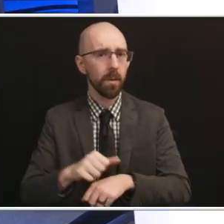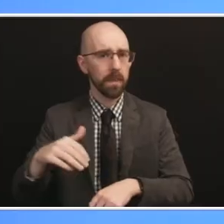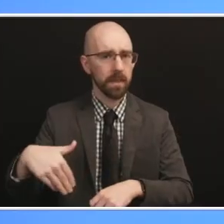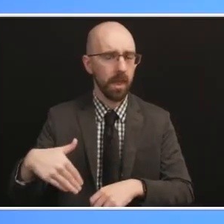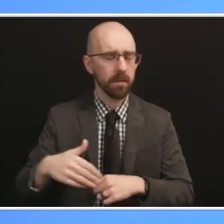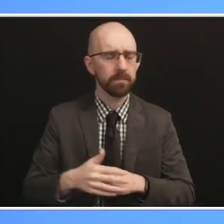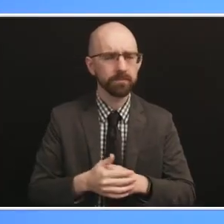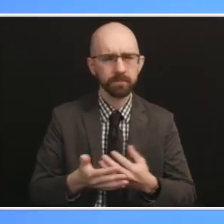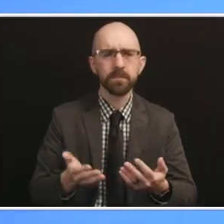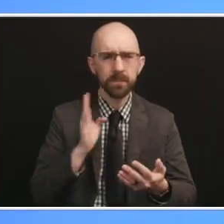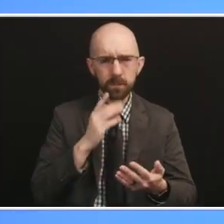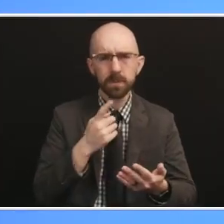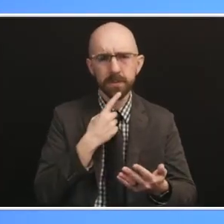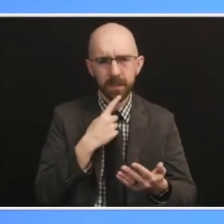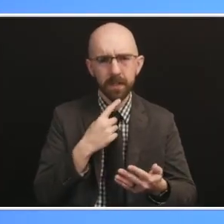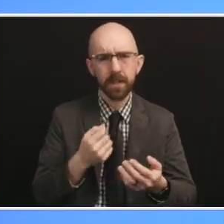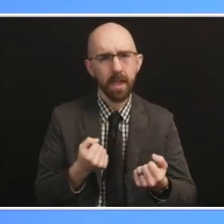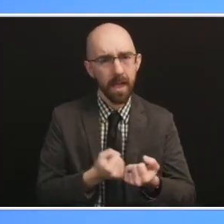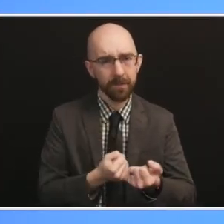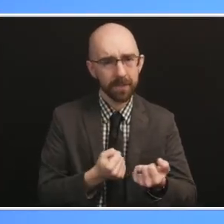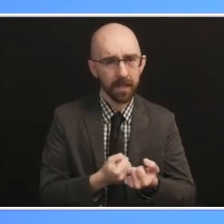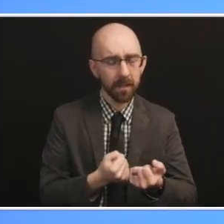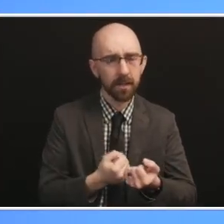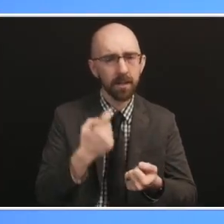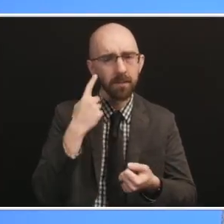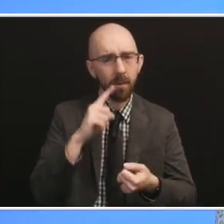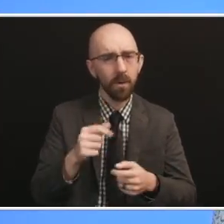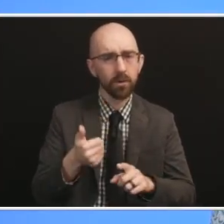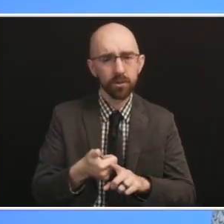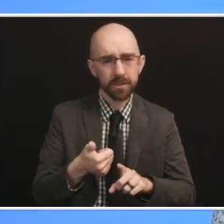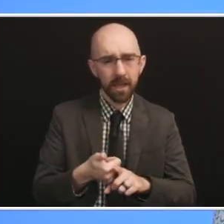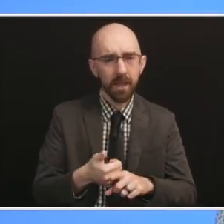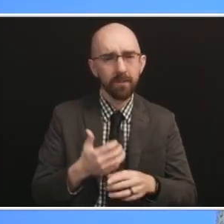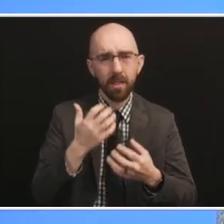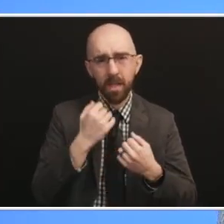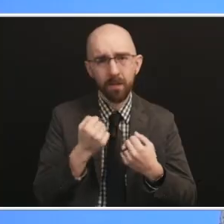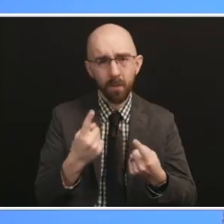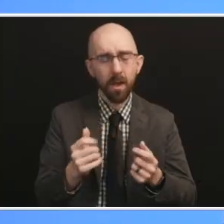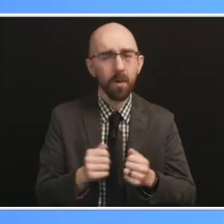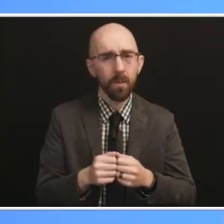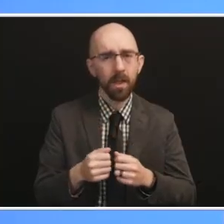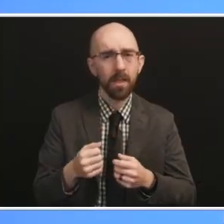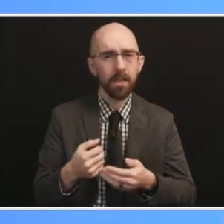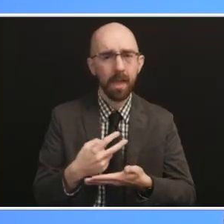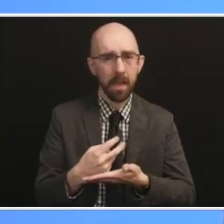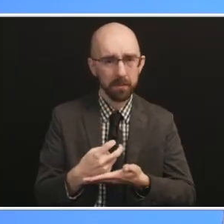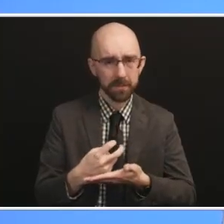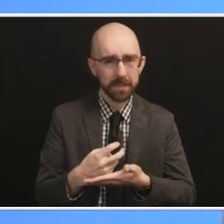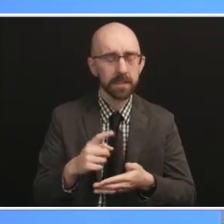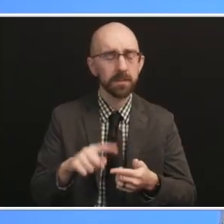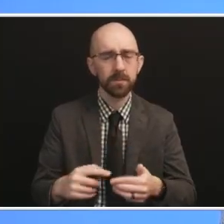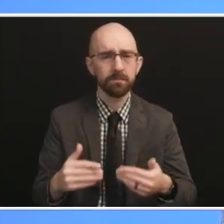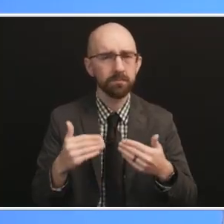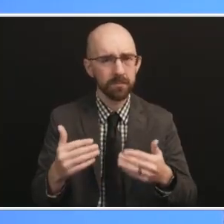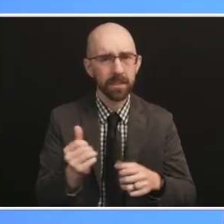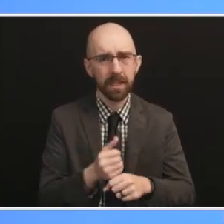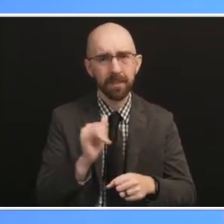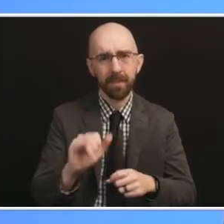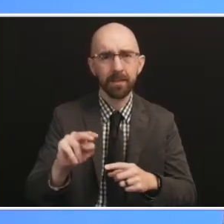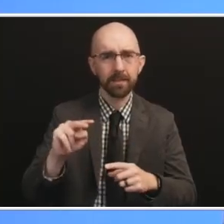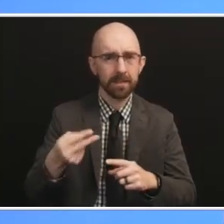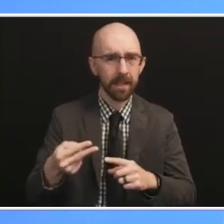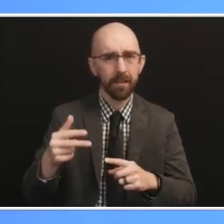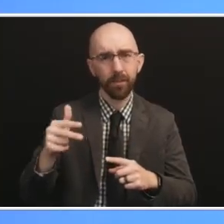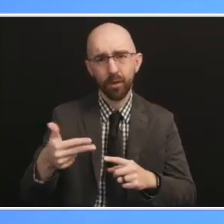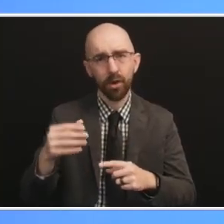say to advocate for yourself or your loved one with epilepsy, to go ahead and get that second, third